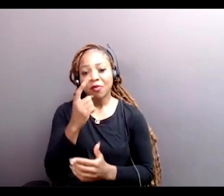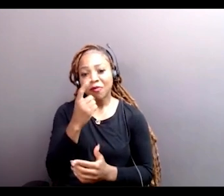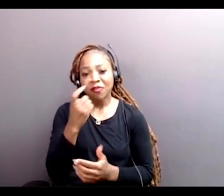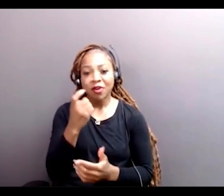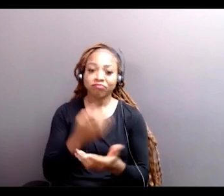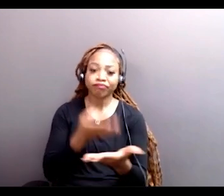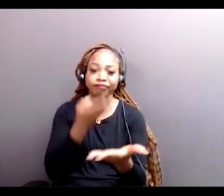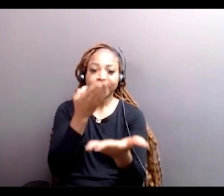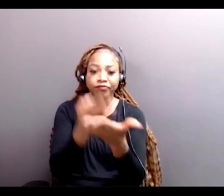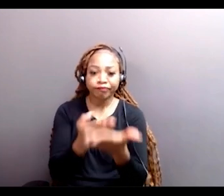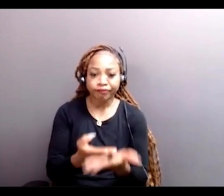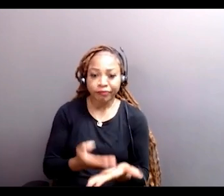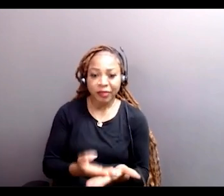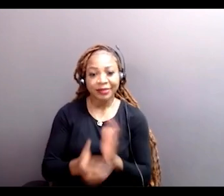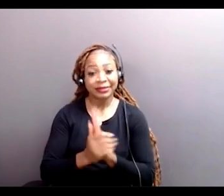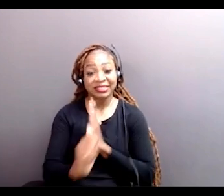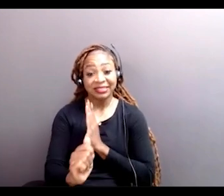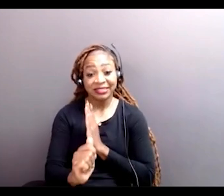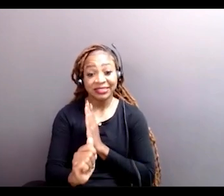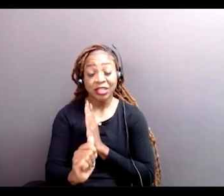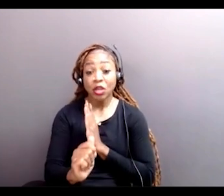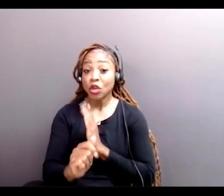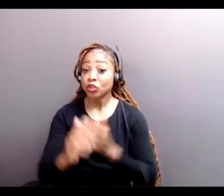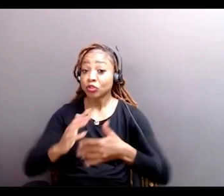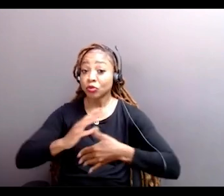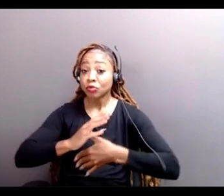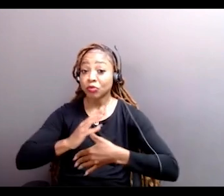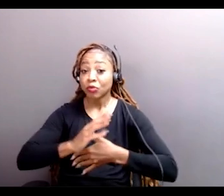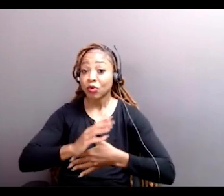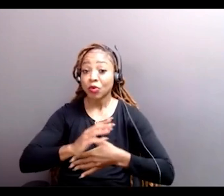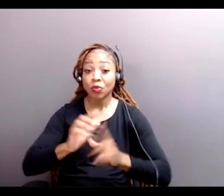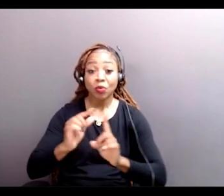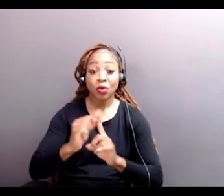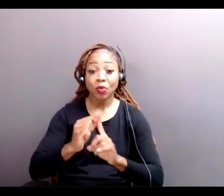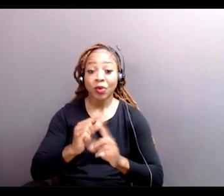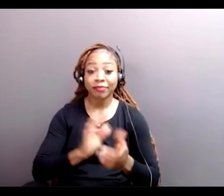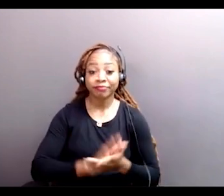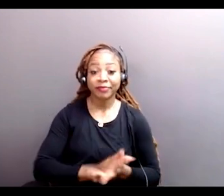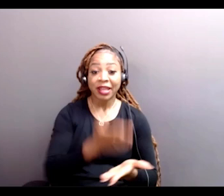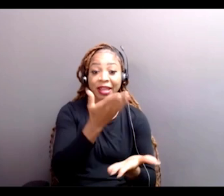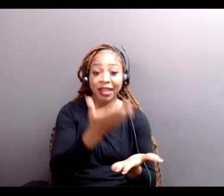competencies? And so the keywords there are evidence-informed competencies.